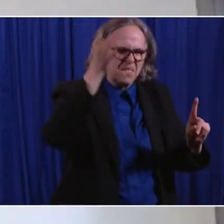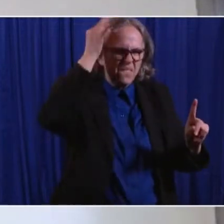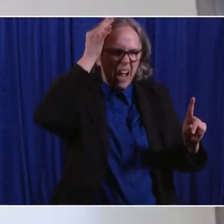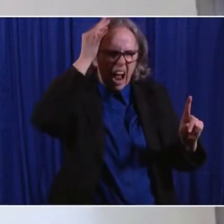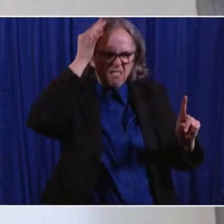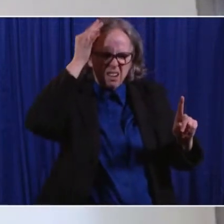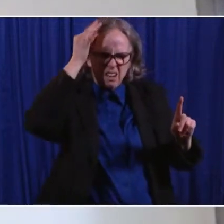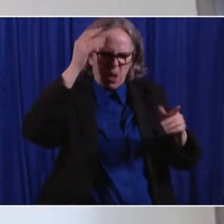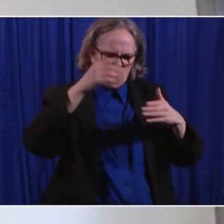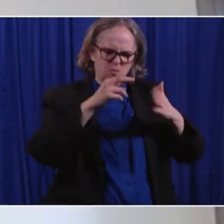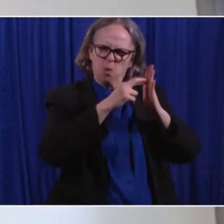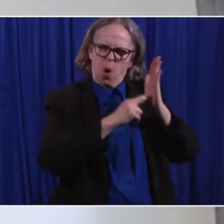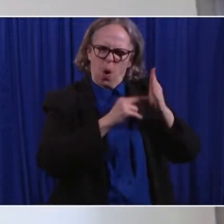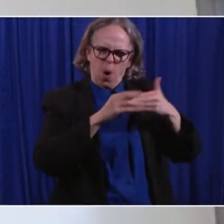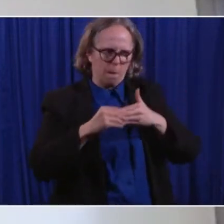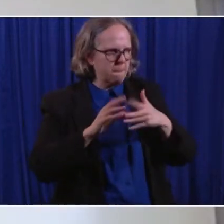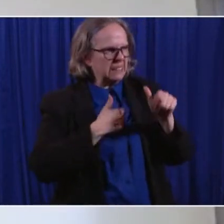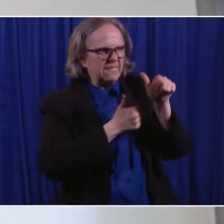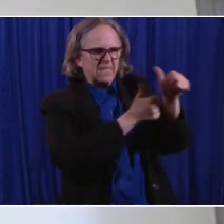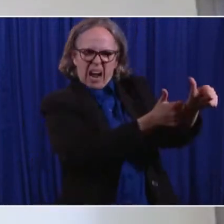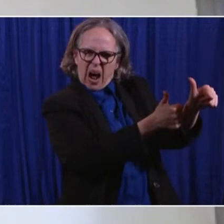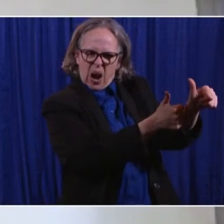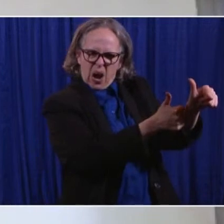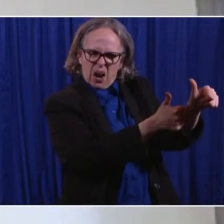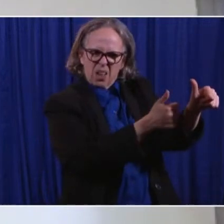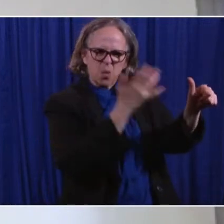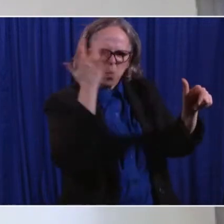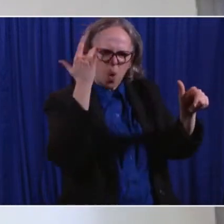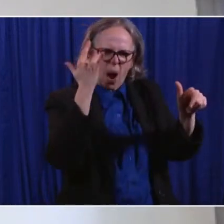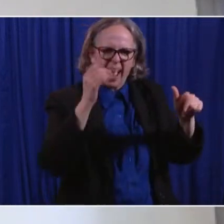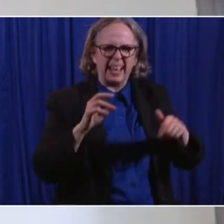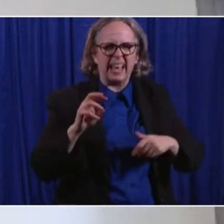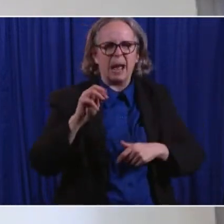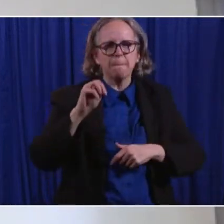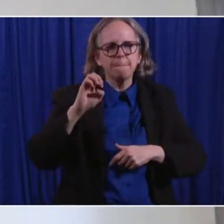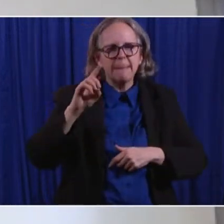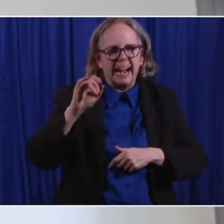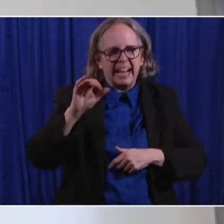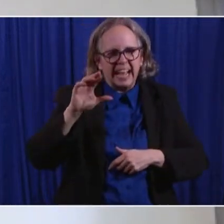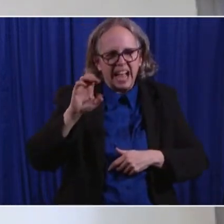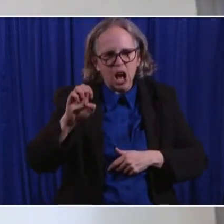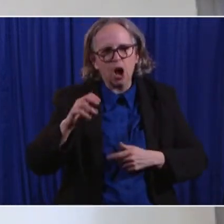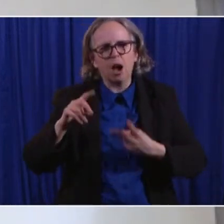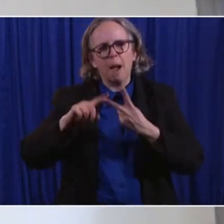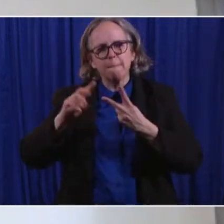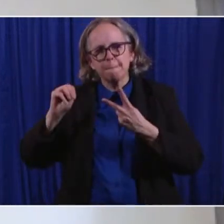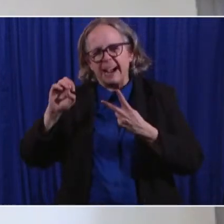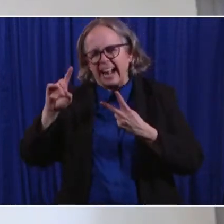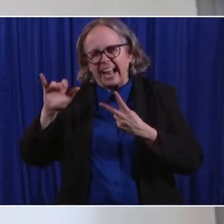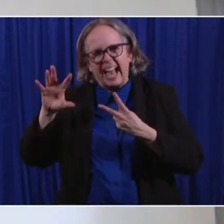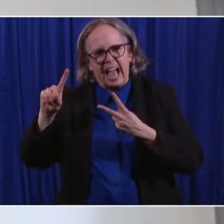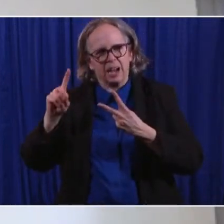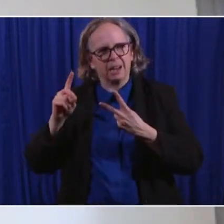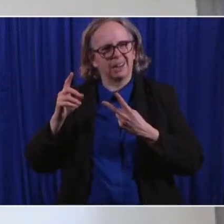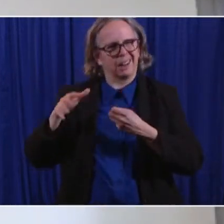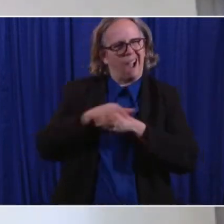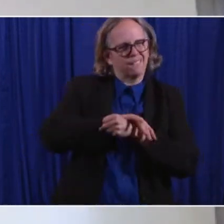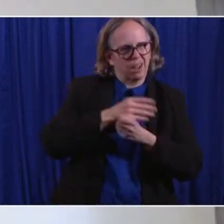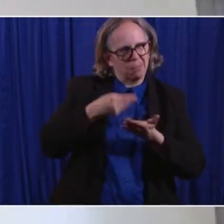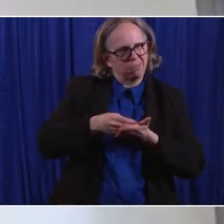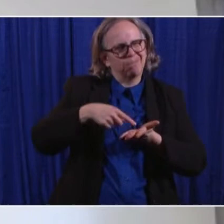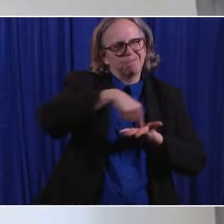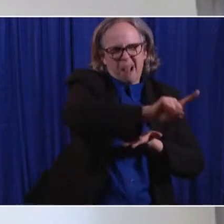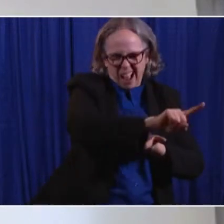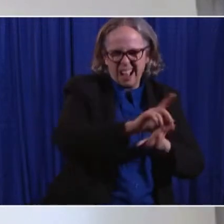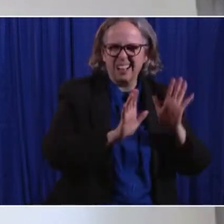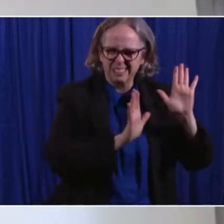Medicaid Services, or what we call CMS. Our assisted living facilities are not subject to that same federal guidance, but